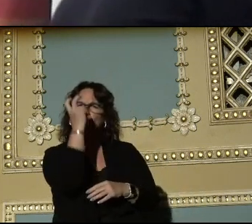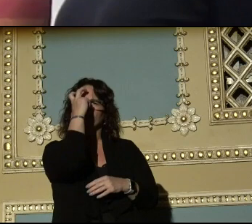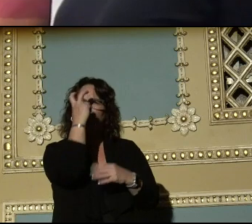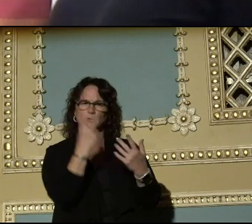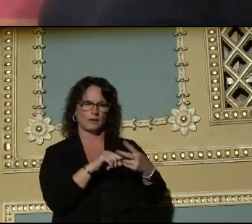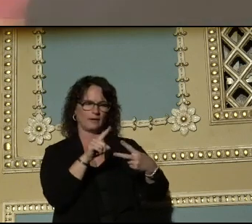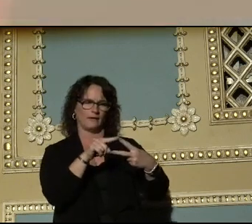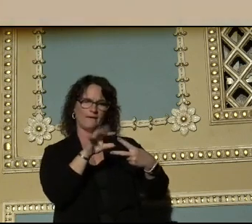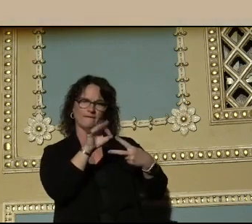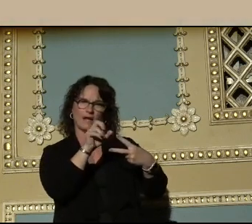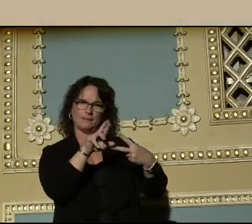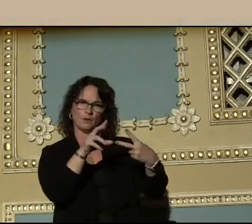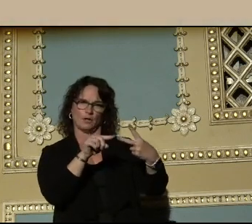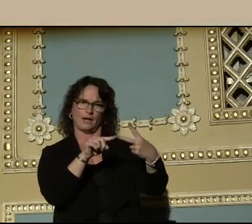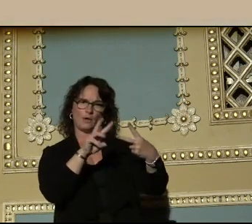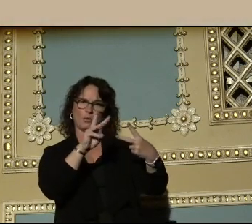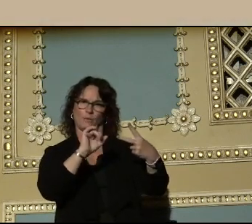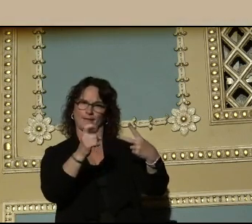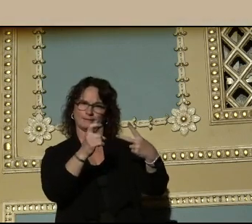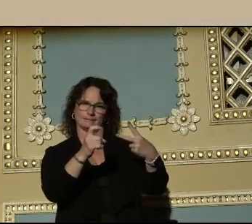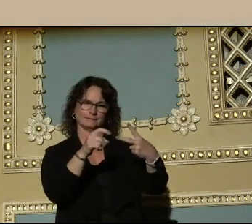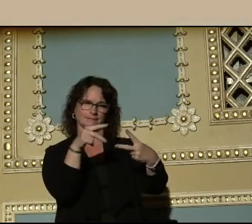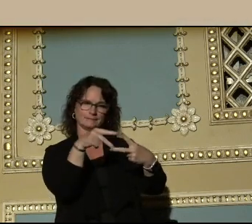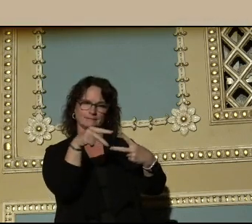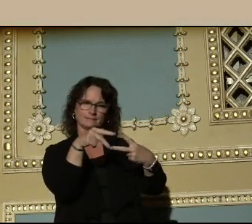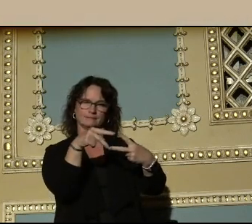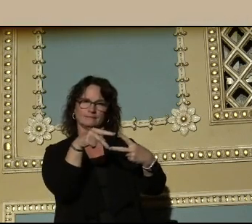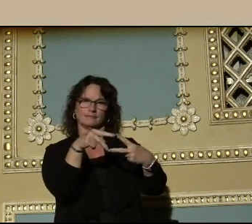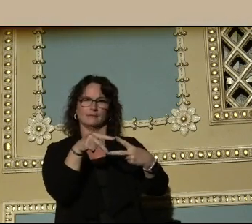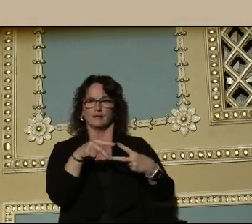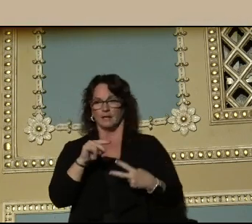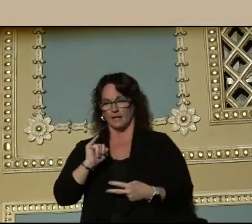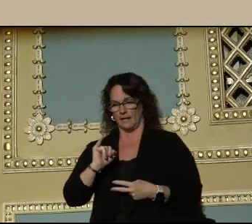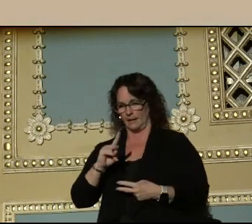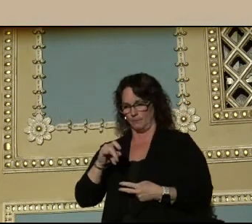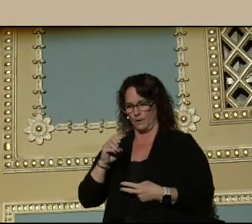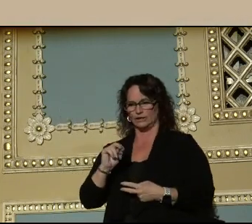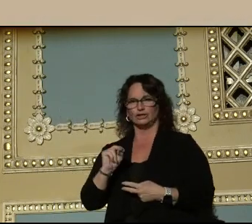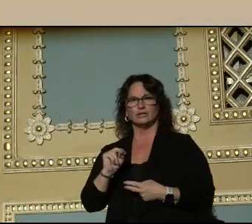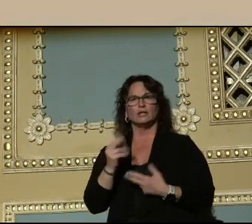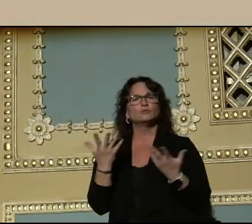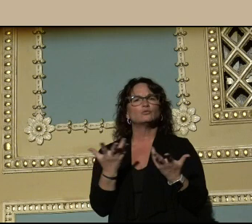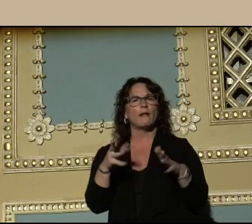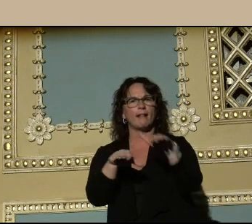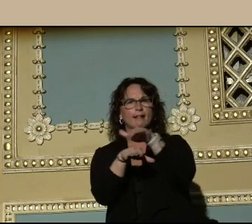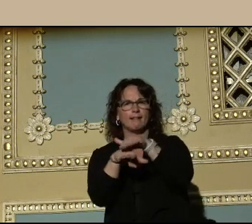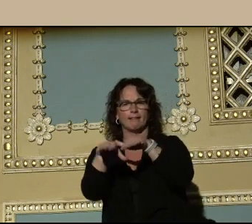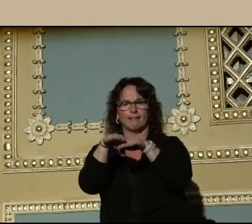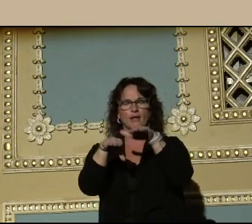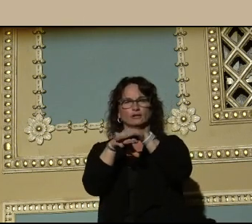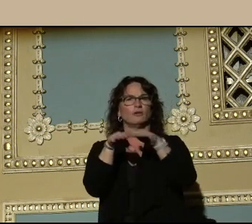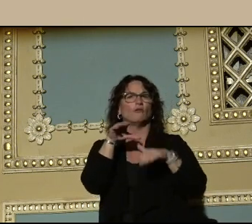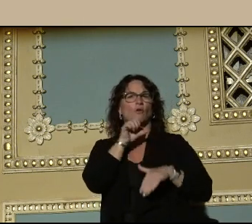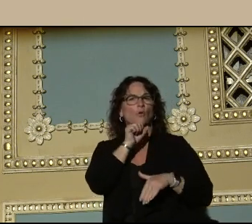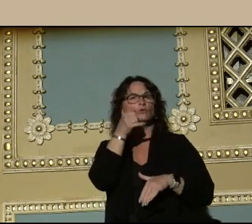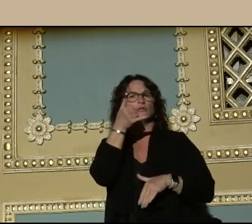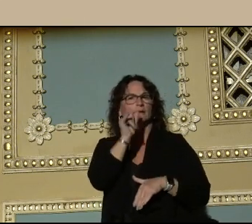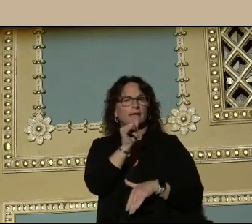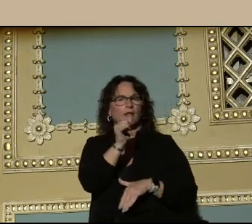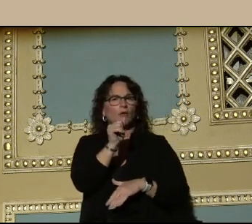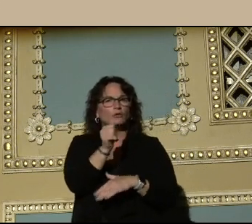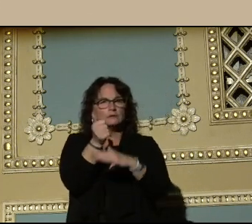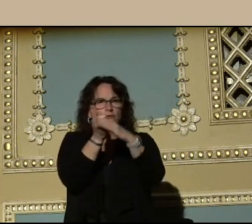encaustic wax. Impression is layers of oranges and yellows beneath, but